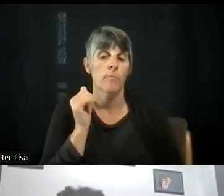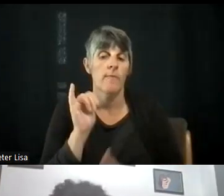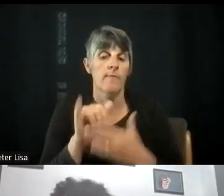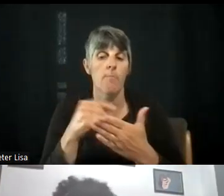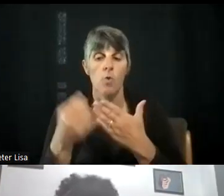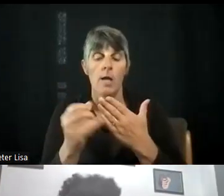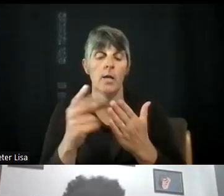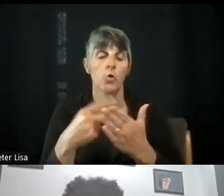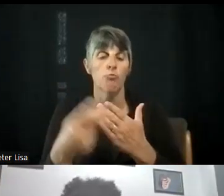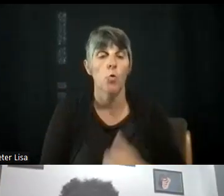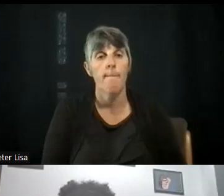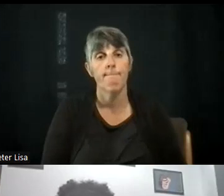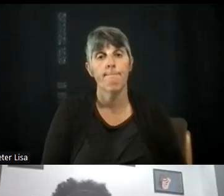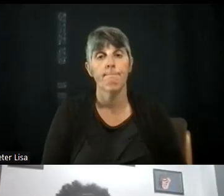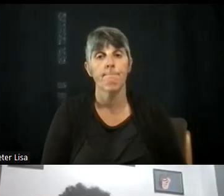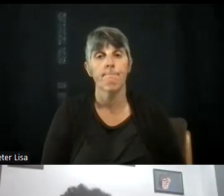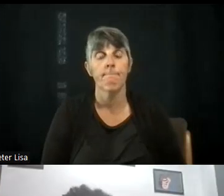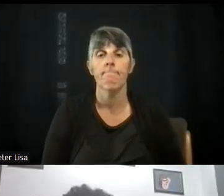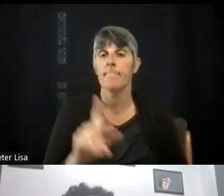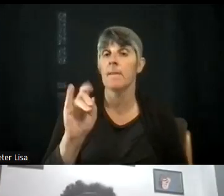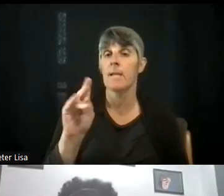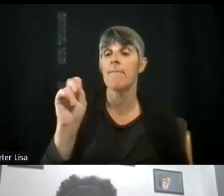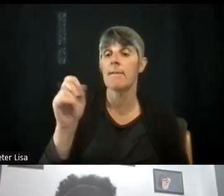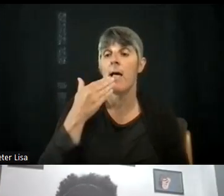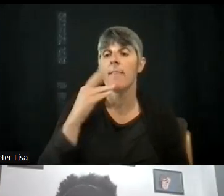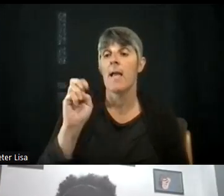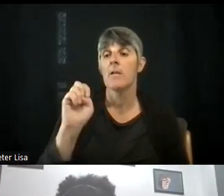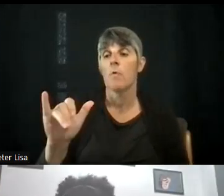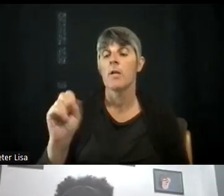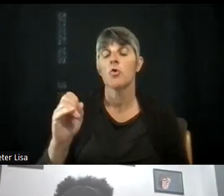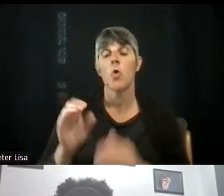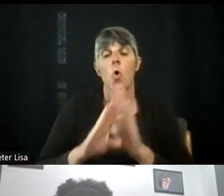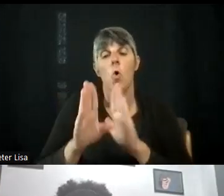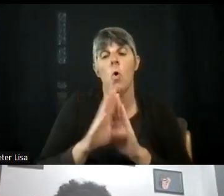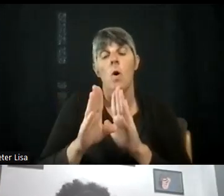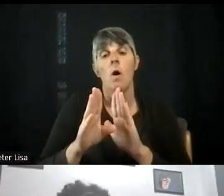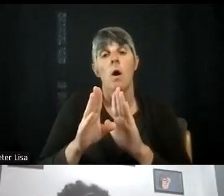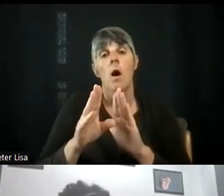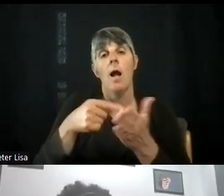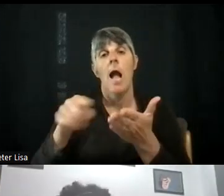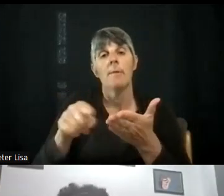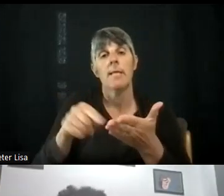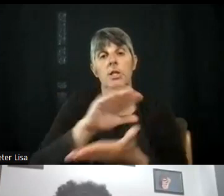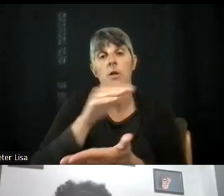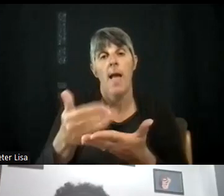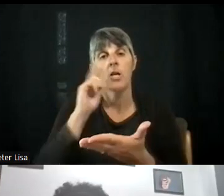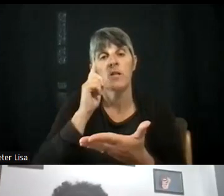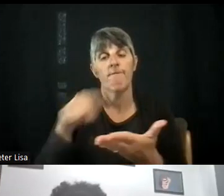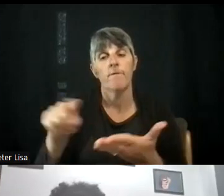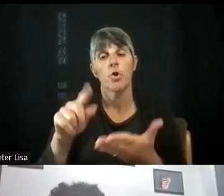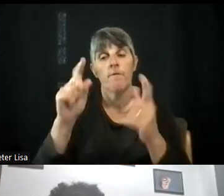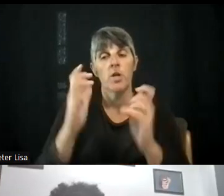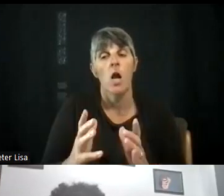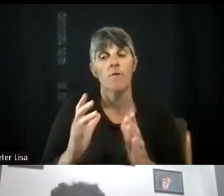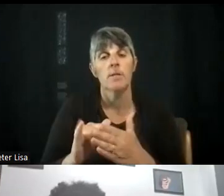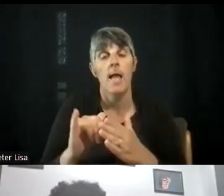or program. Yeah, thanks, Ray. So we're essentially putting together a compensation package for the